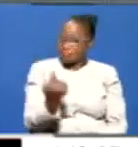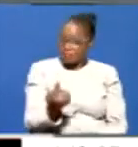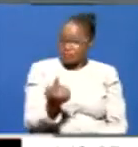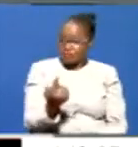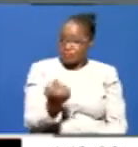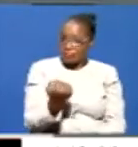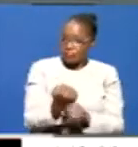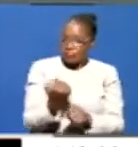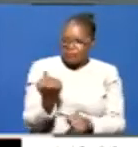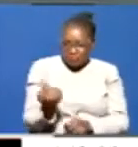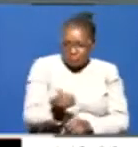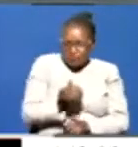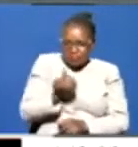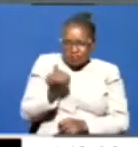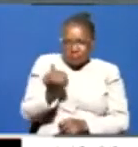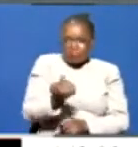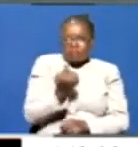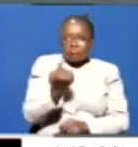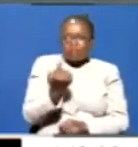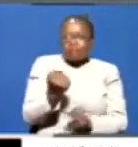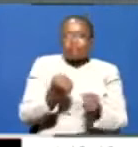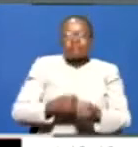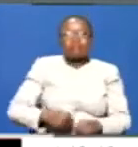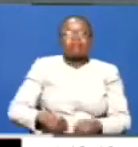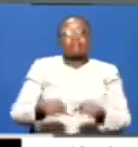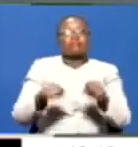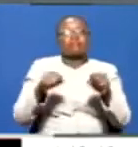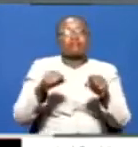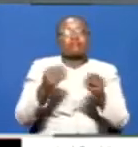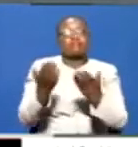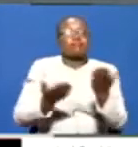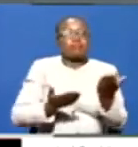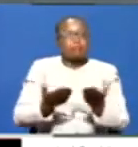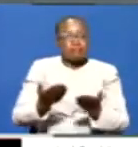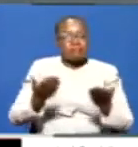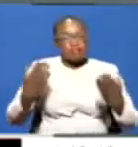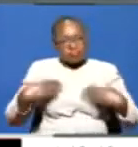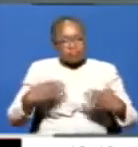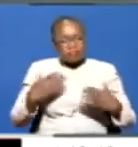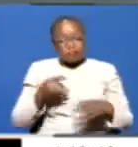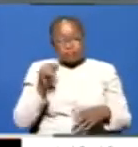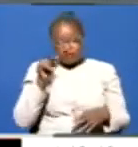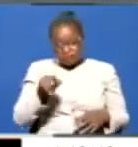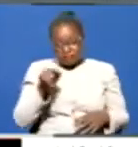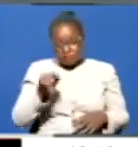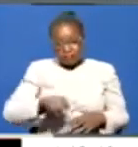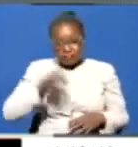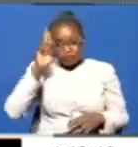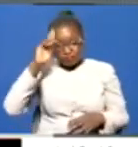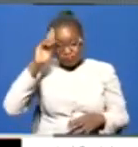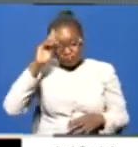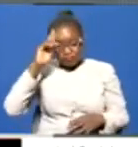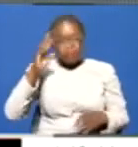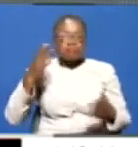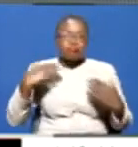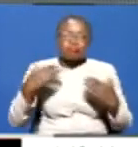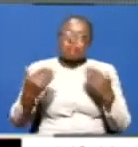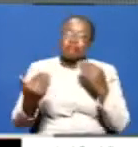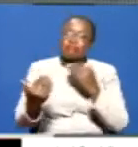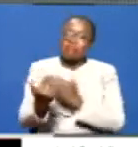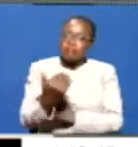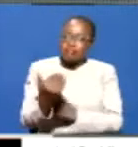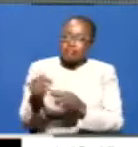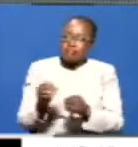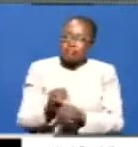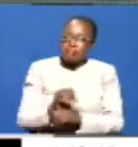silo and be able to deliver for the people. It is for that reason the people ask for a devolution